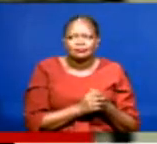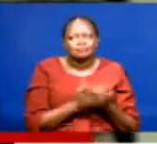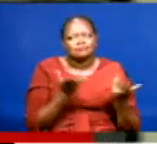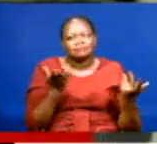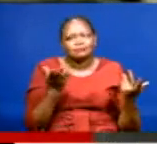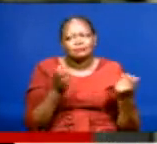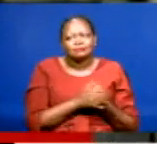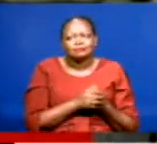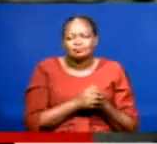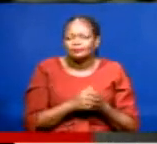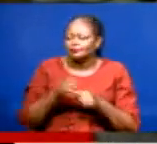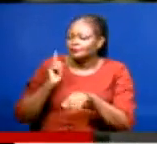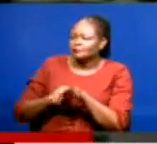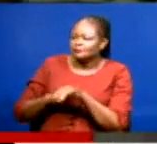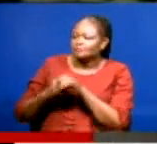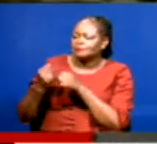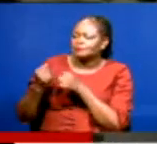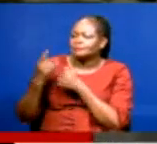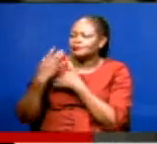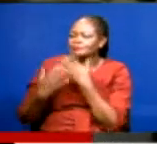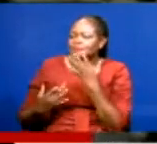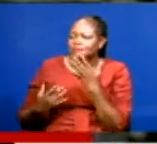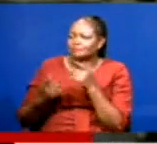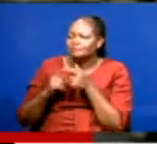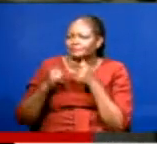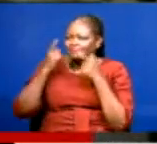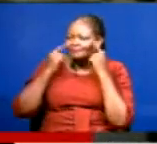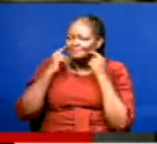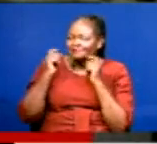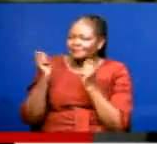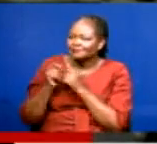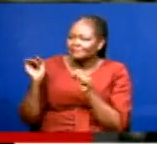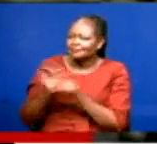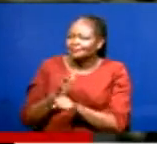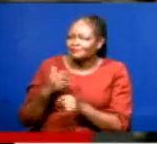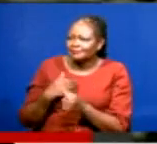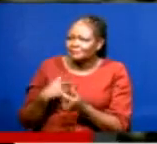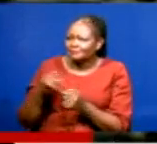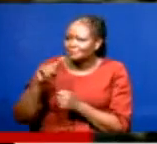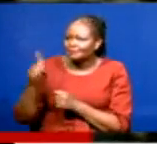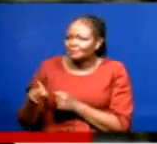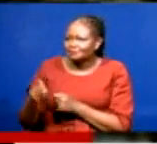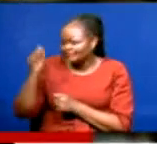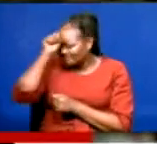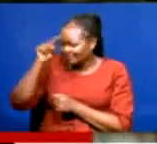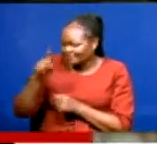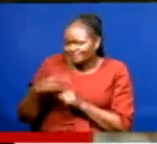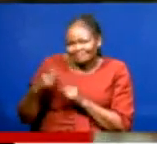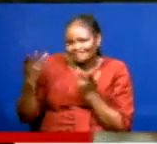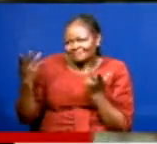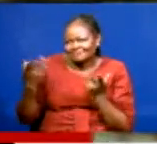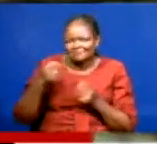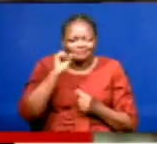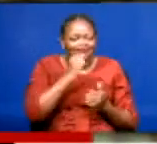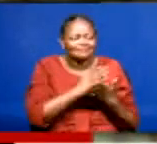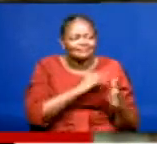it takes a lot. And when you're shedding blood and it's tears, I mean, is it painful? I know it's a stupid question, but is it? Yeah,